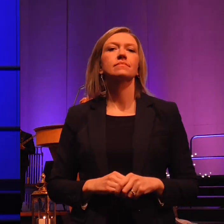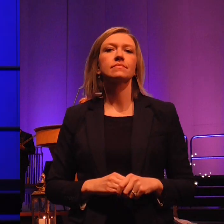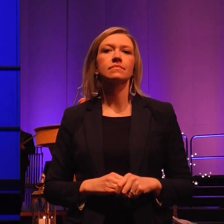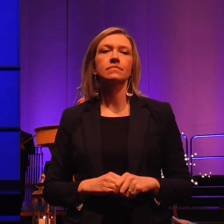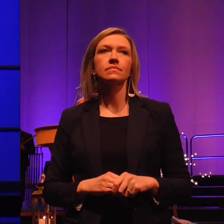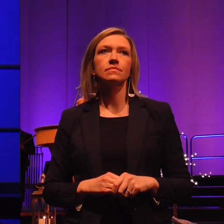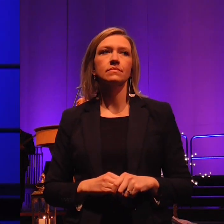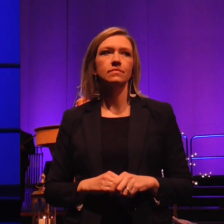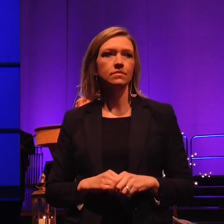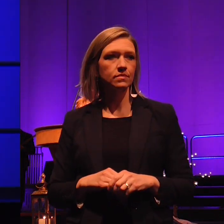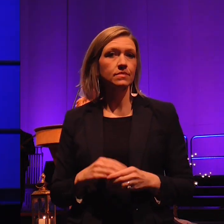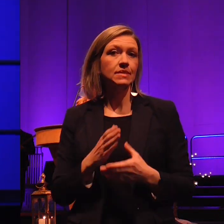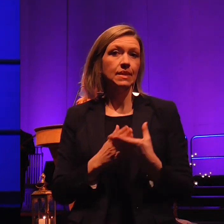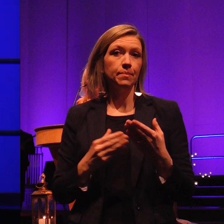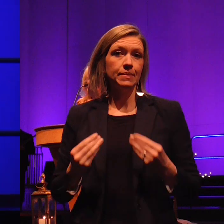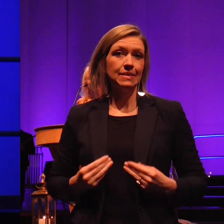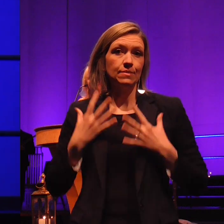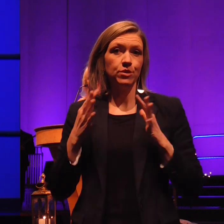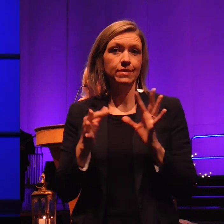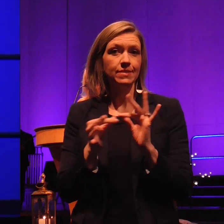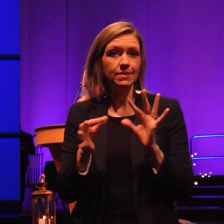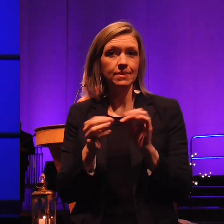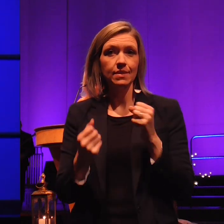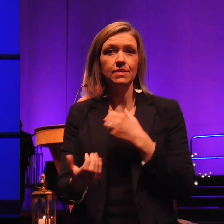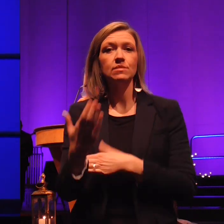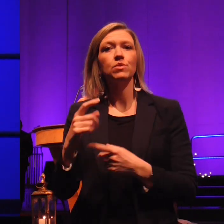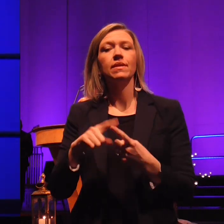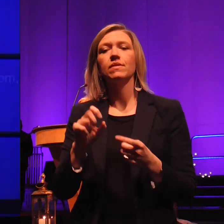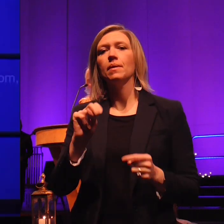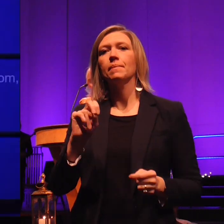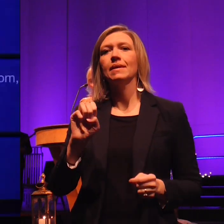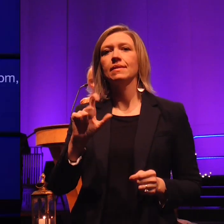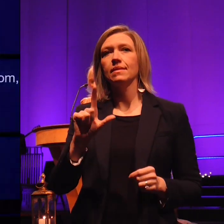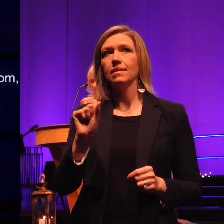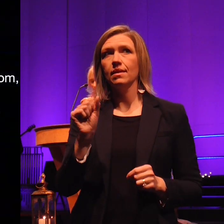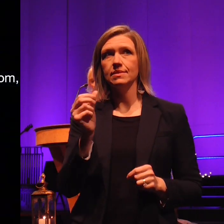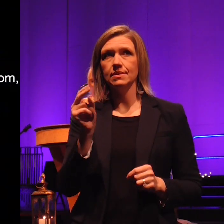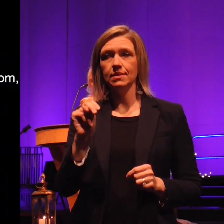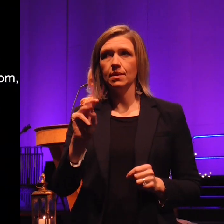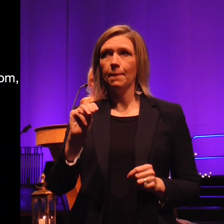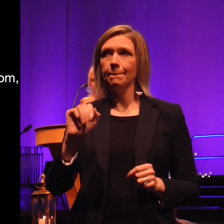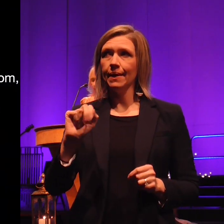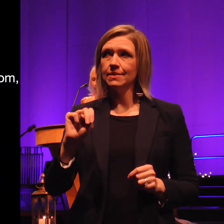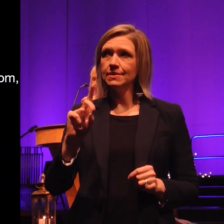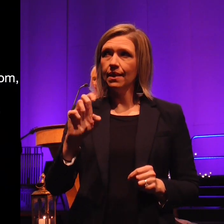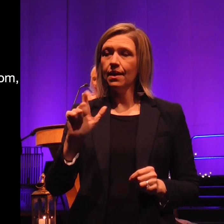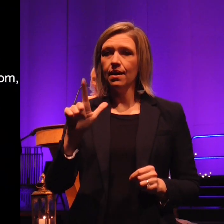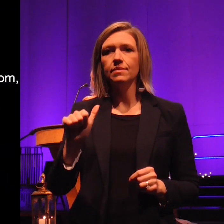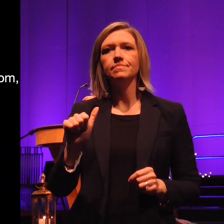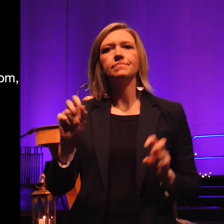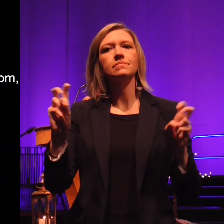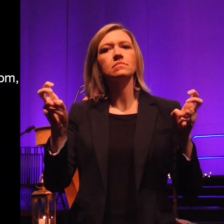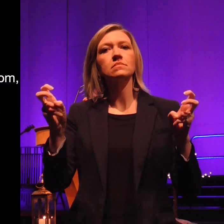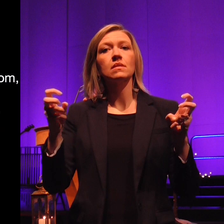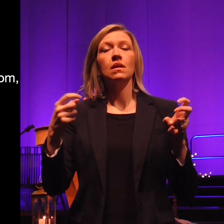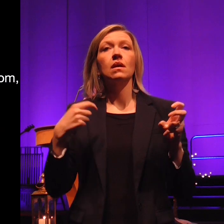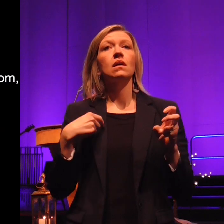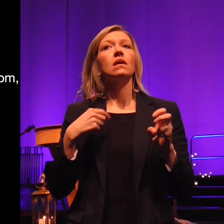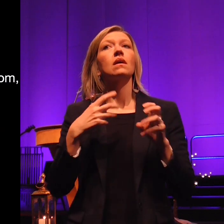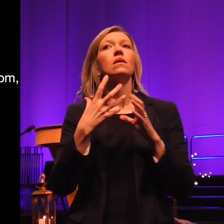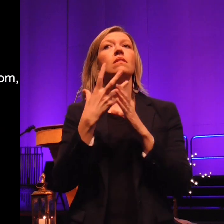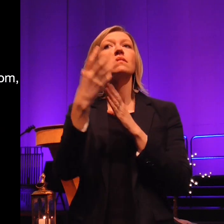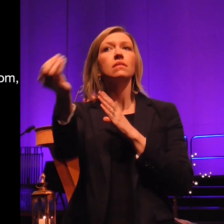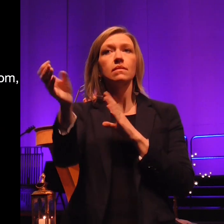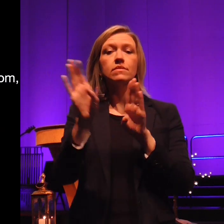Some inspiration this morning from Nelson Mandela. As I walked out the door toward the